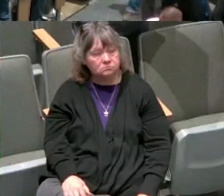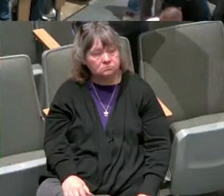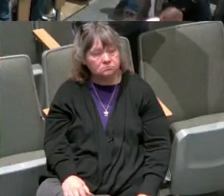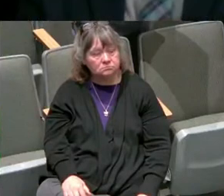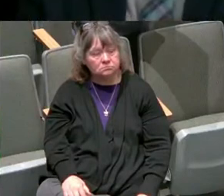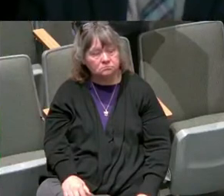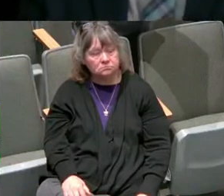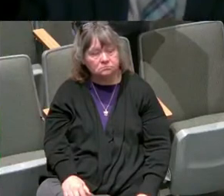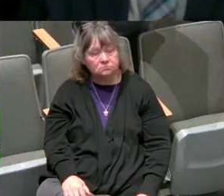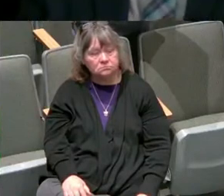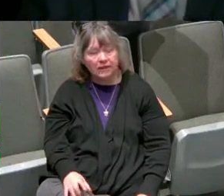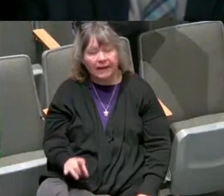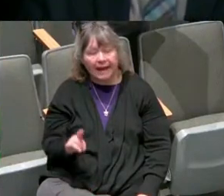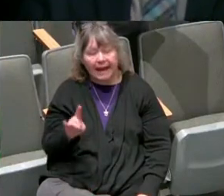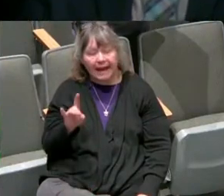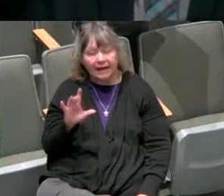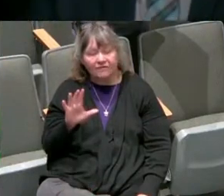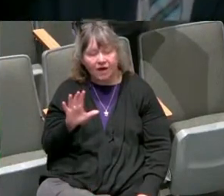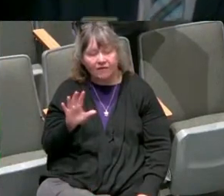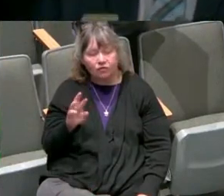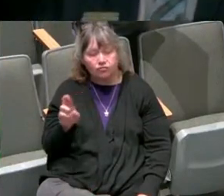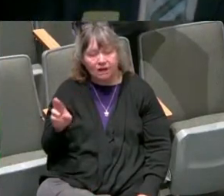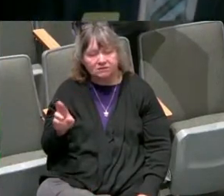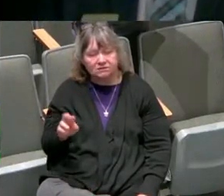85 stage rate